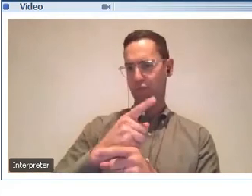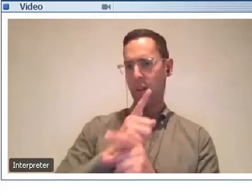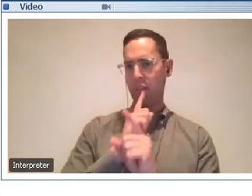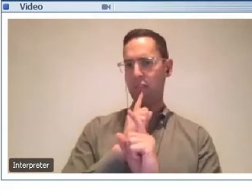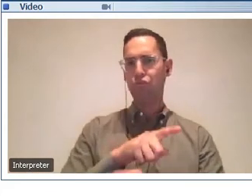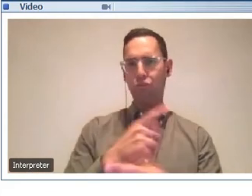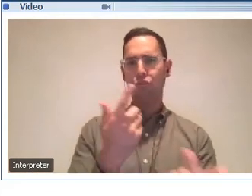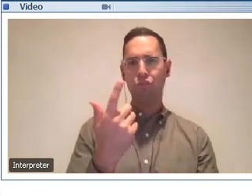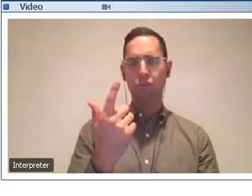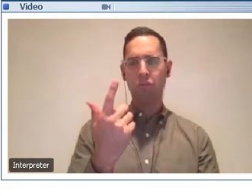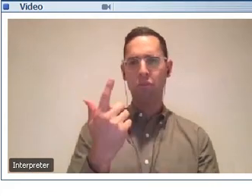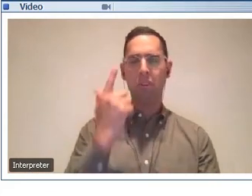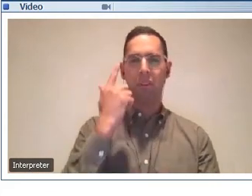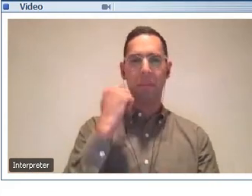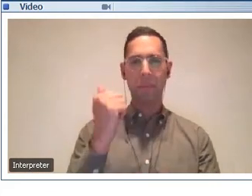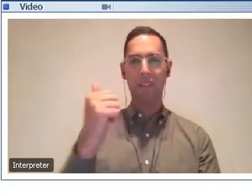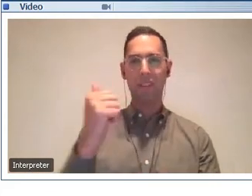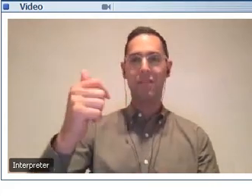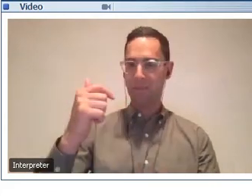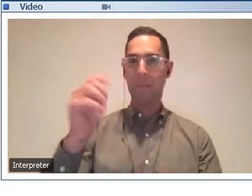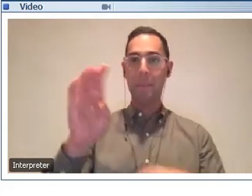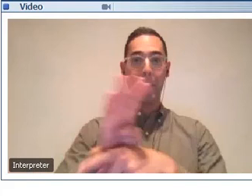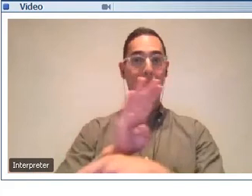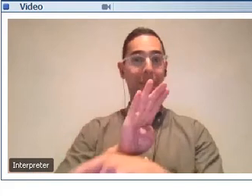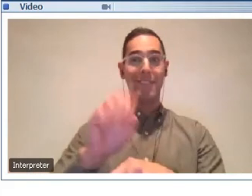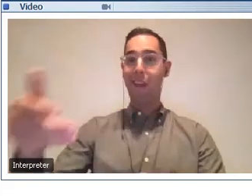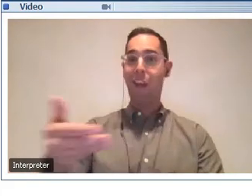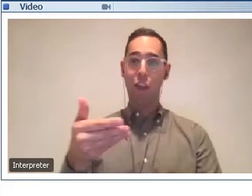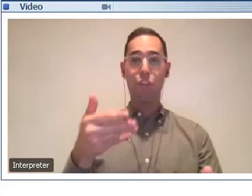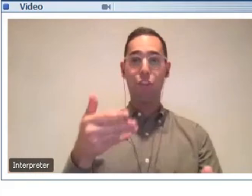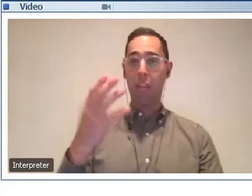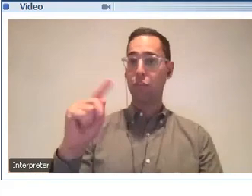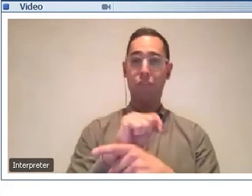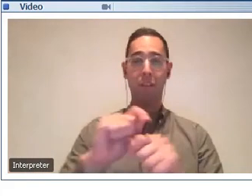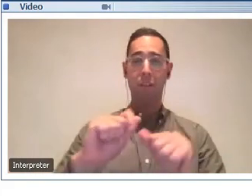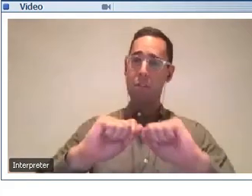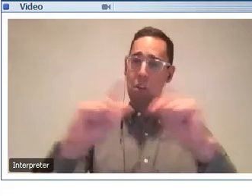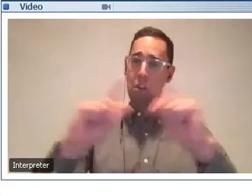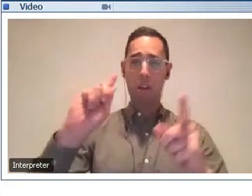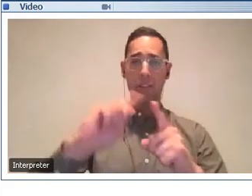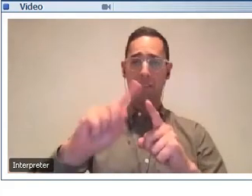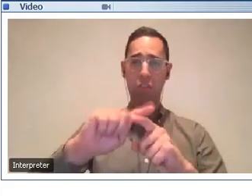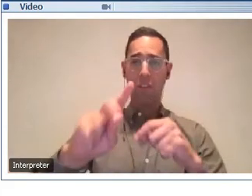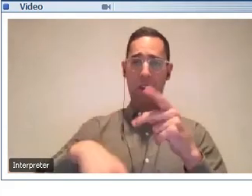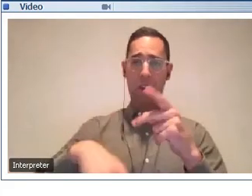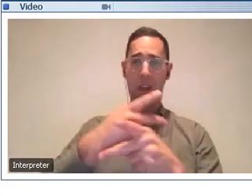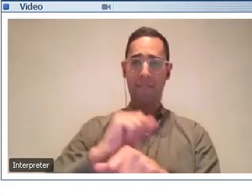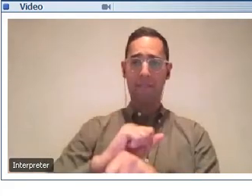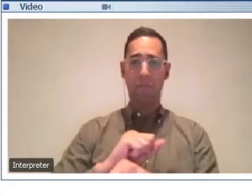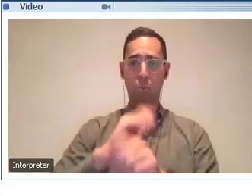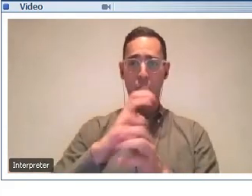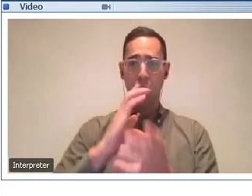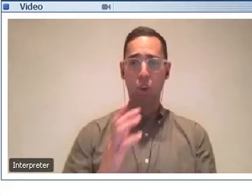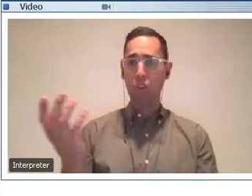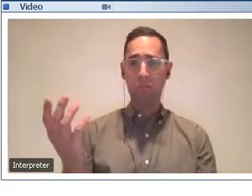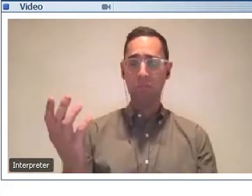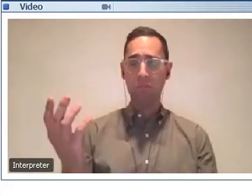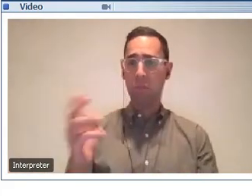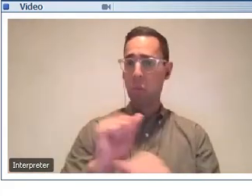employees hire and train all workers, including workers with disabilities and family caregivers. I mean, I think we see this as part of the